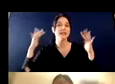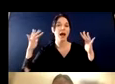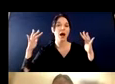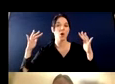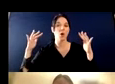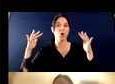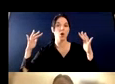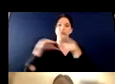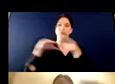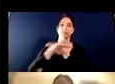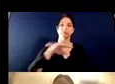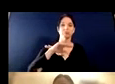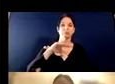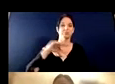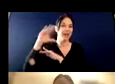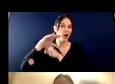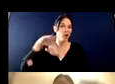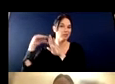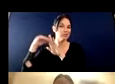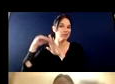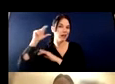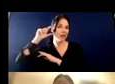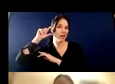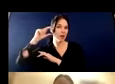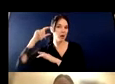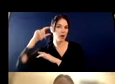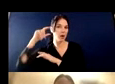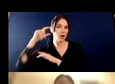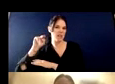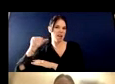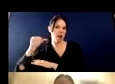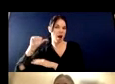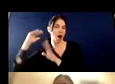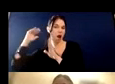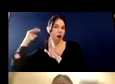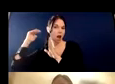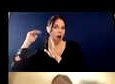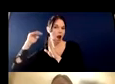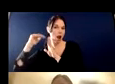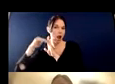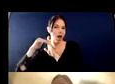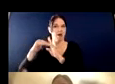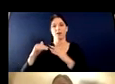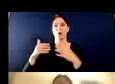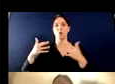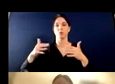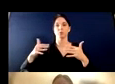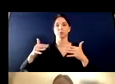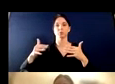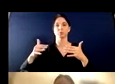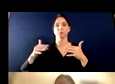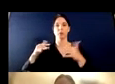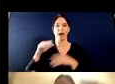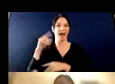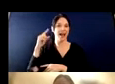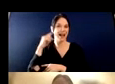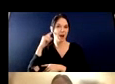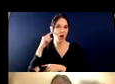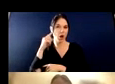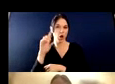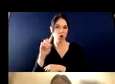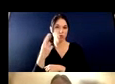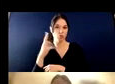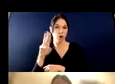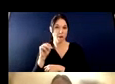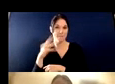pinna. It travels down the ear canal, it vibrates the eardrum, and then it vibrates the bones in the middle